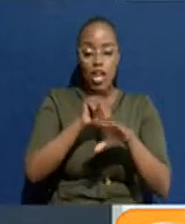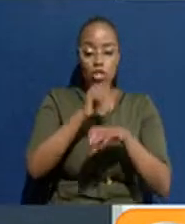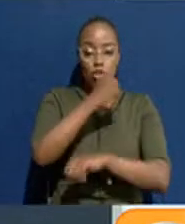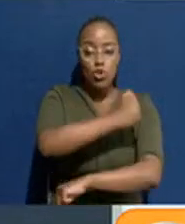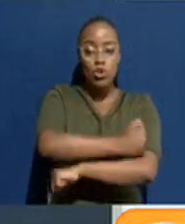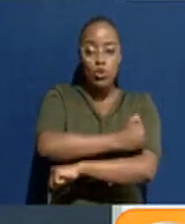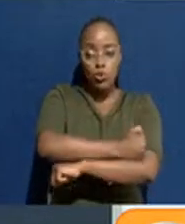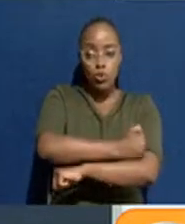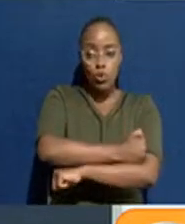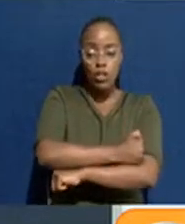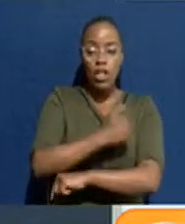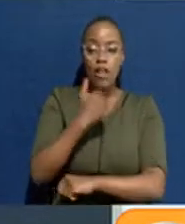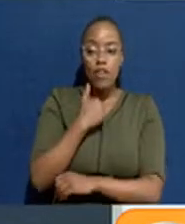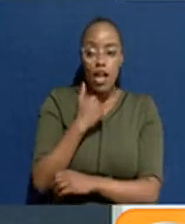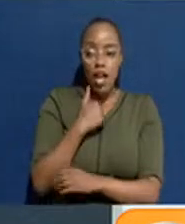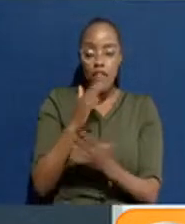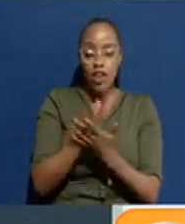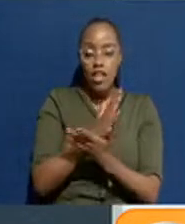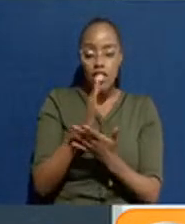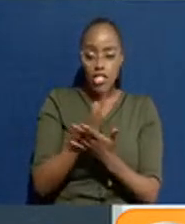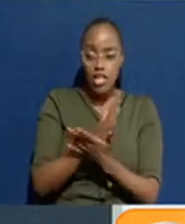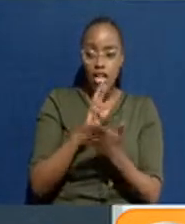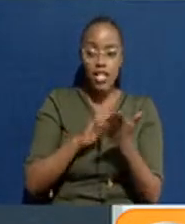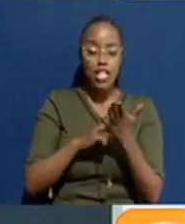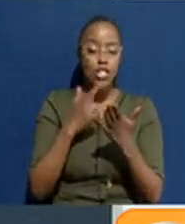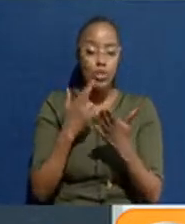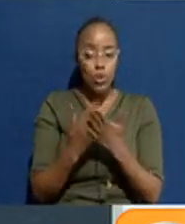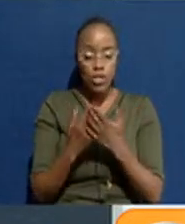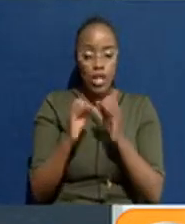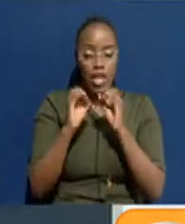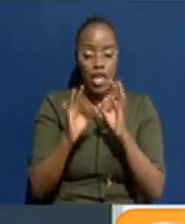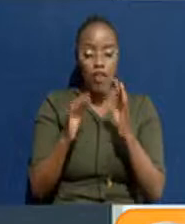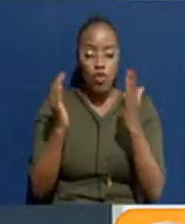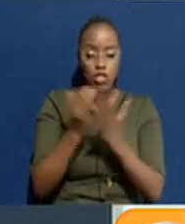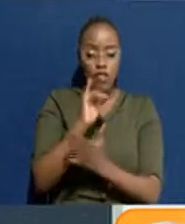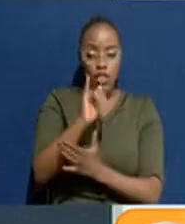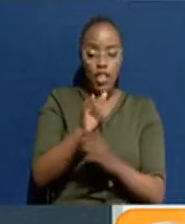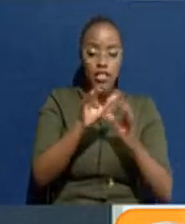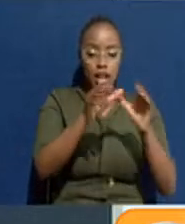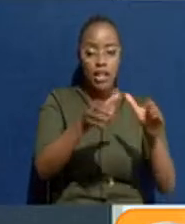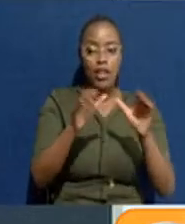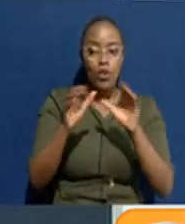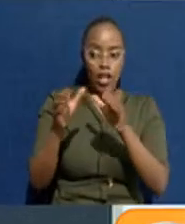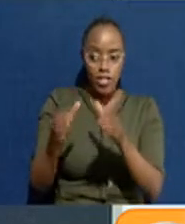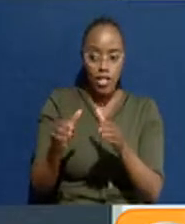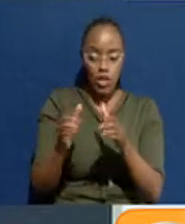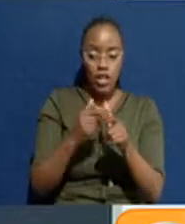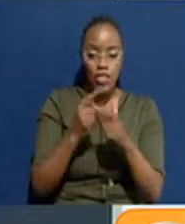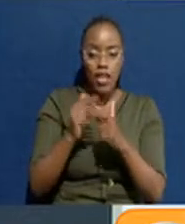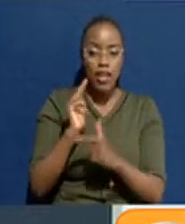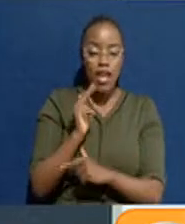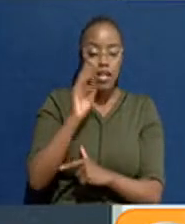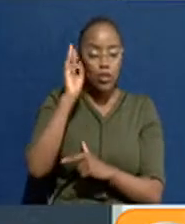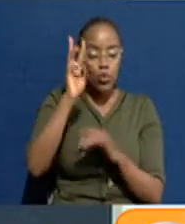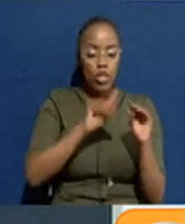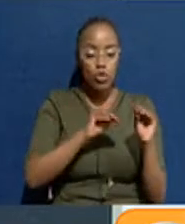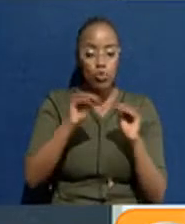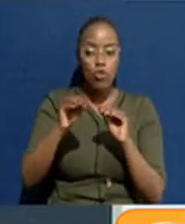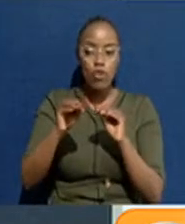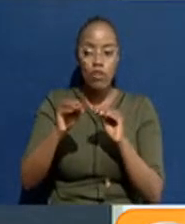schools are a shared resource. If we remove this categorization, we are going to jump